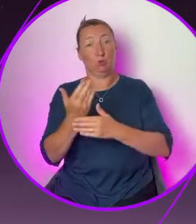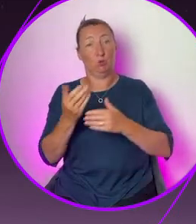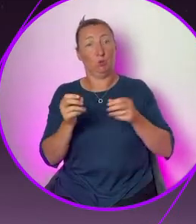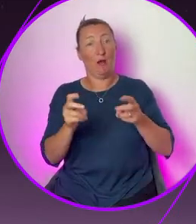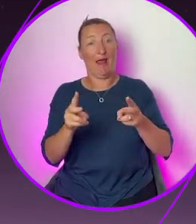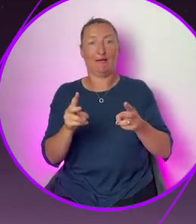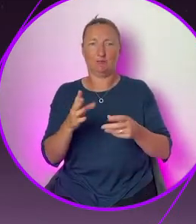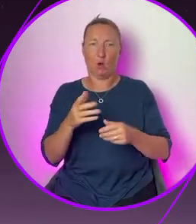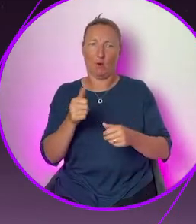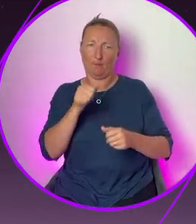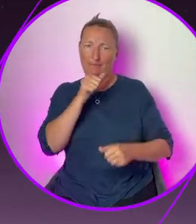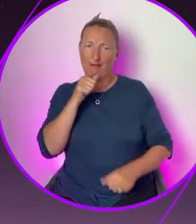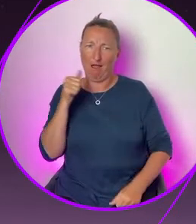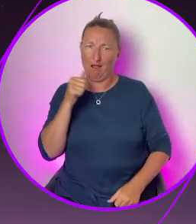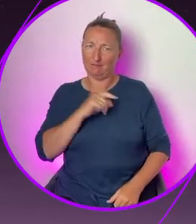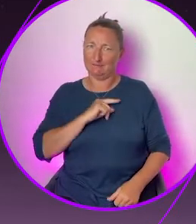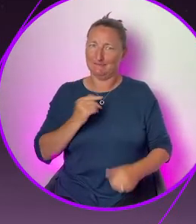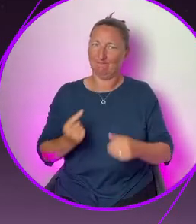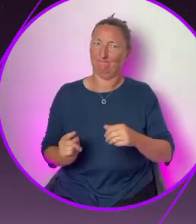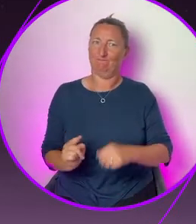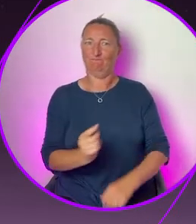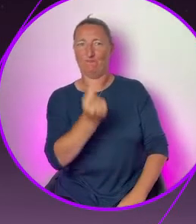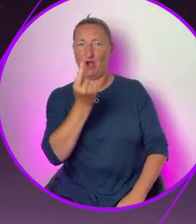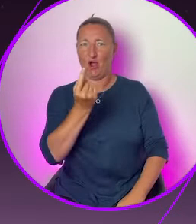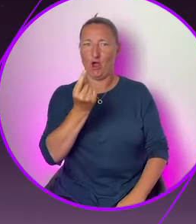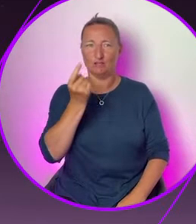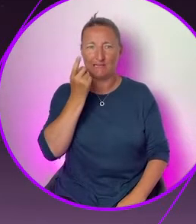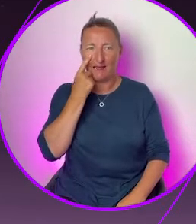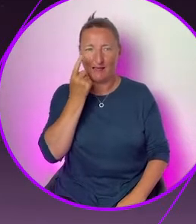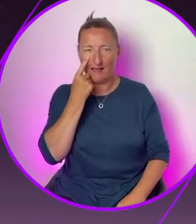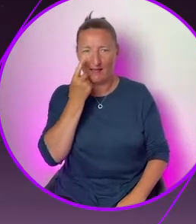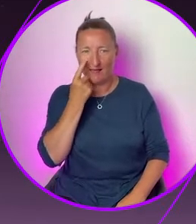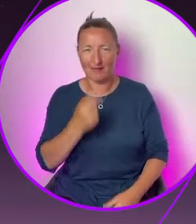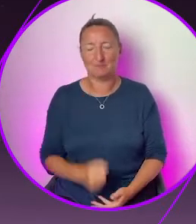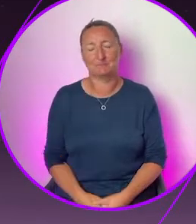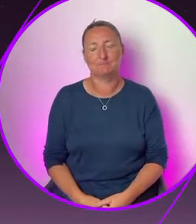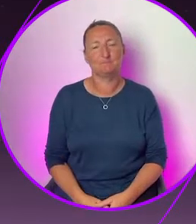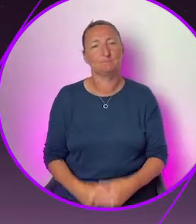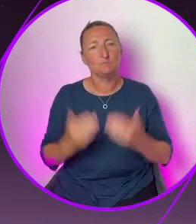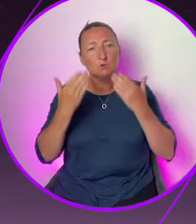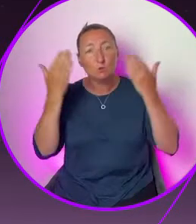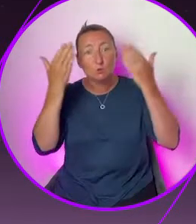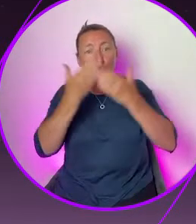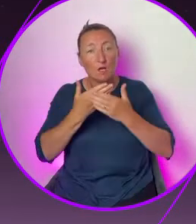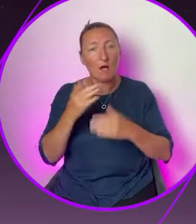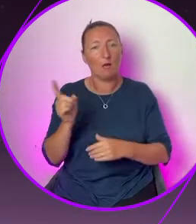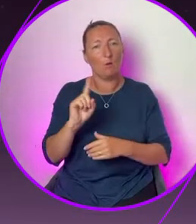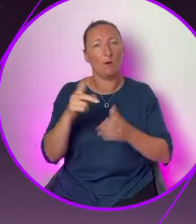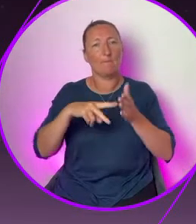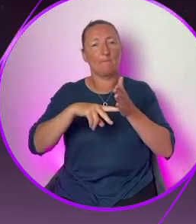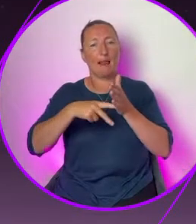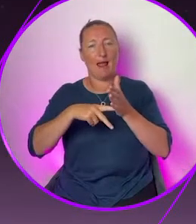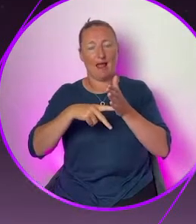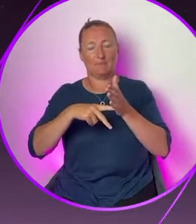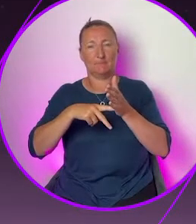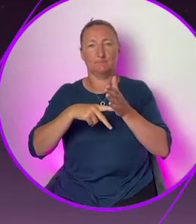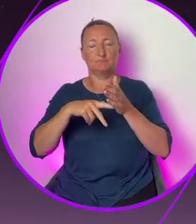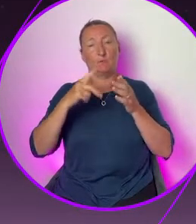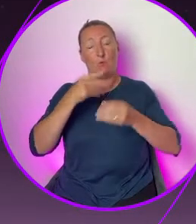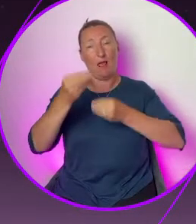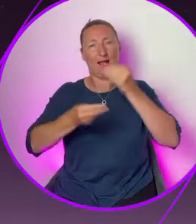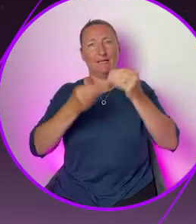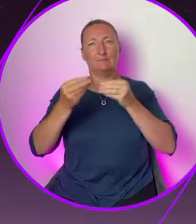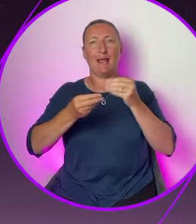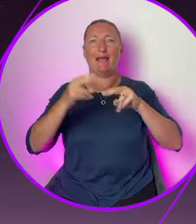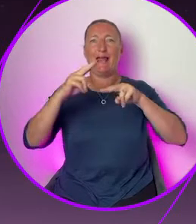time. So what is going to be happening tonight is that we're going to walk you through Faye 2,